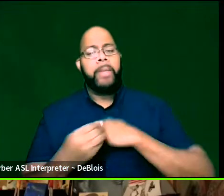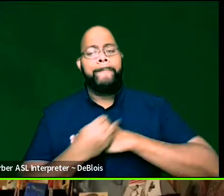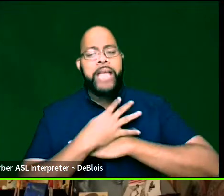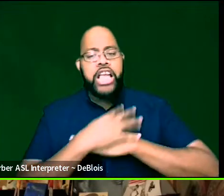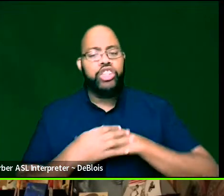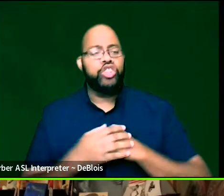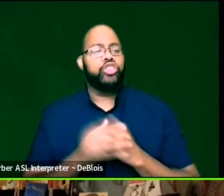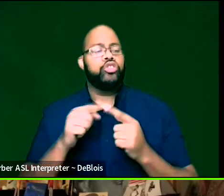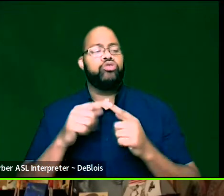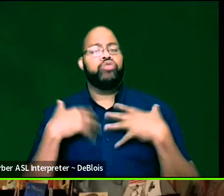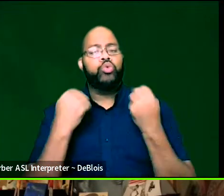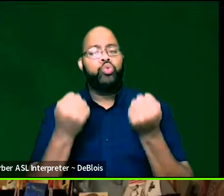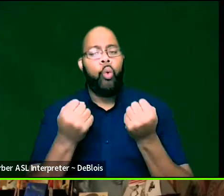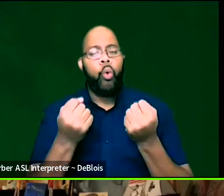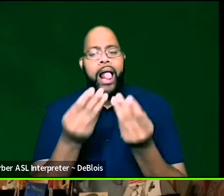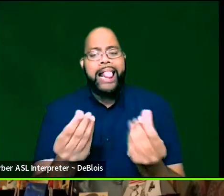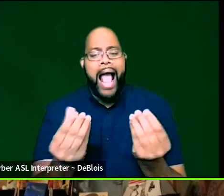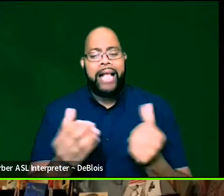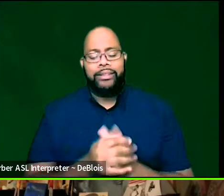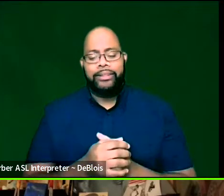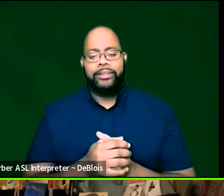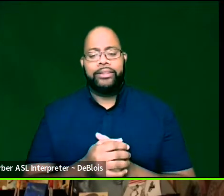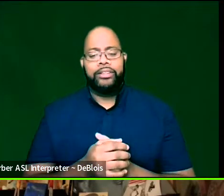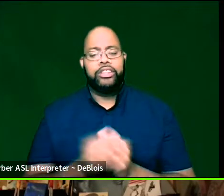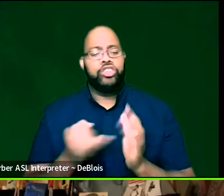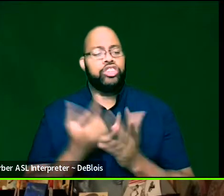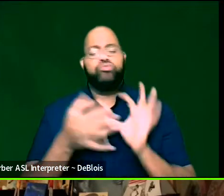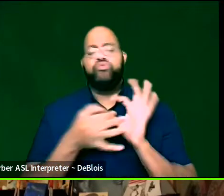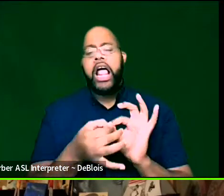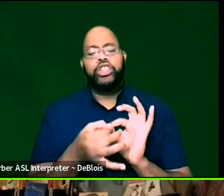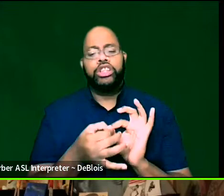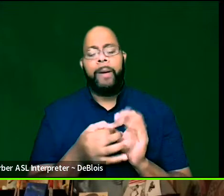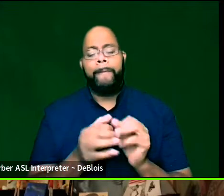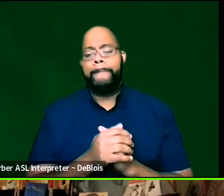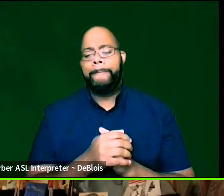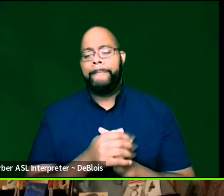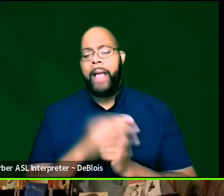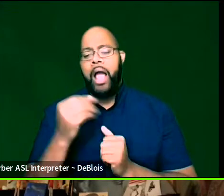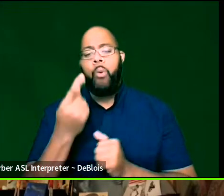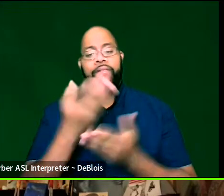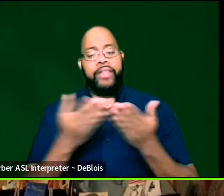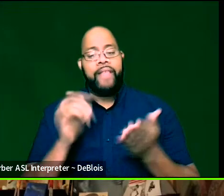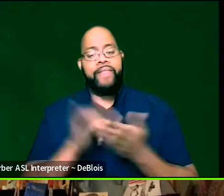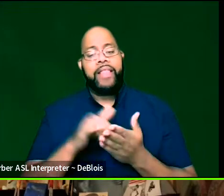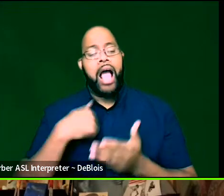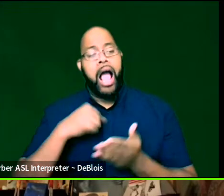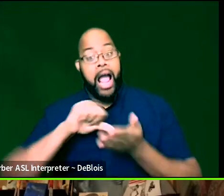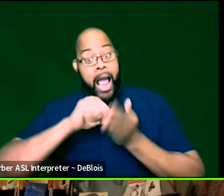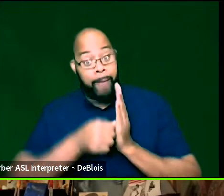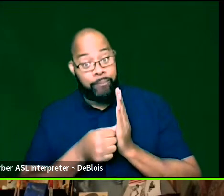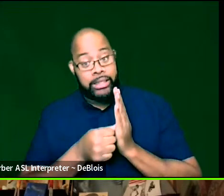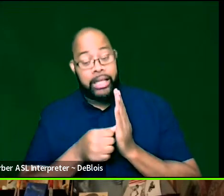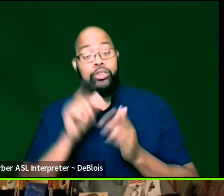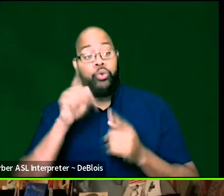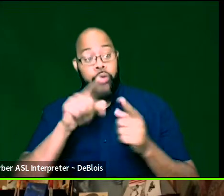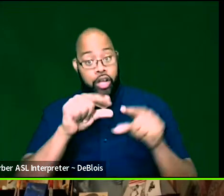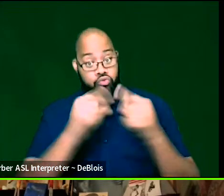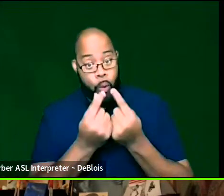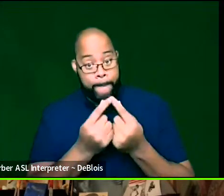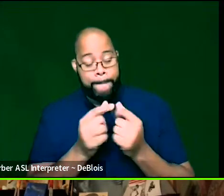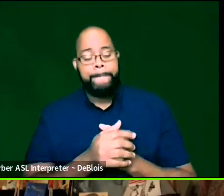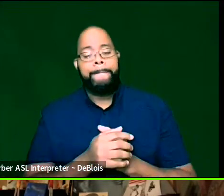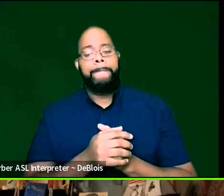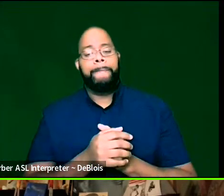to restore the land, just the relationship. And one of the things I emphasized to that delegation is